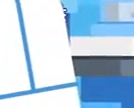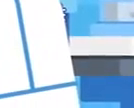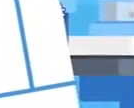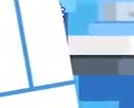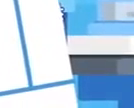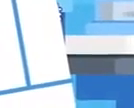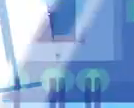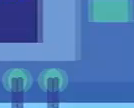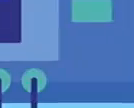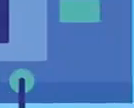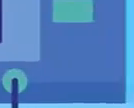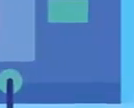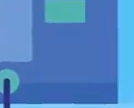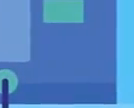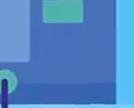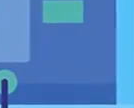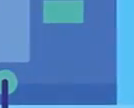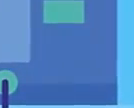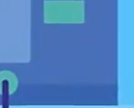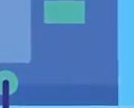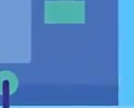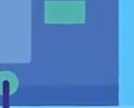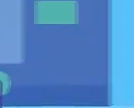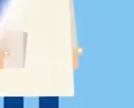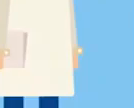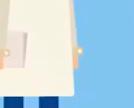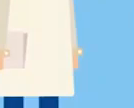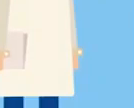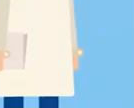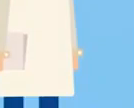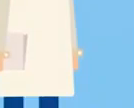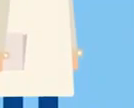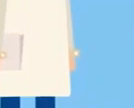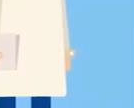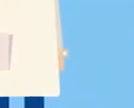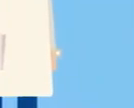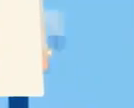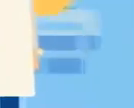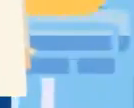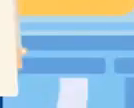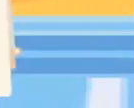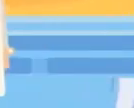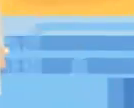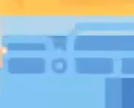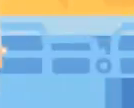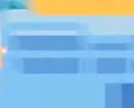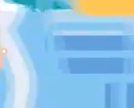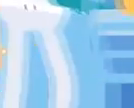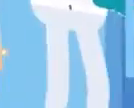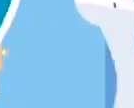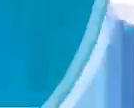kidney injury. Day 17 to 19. COVID-19 fatality cases happen at around day